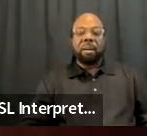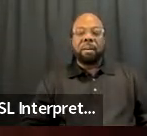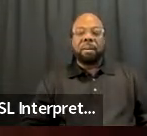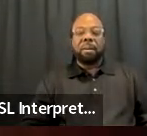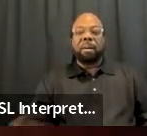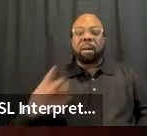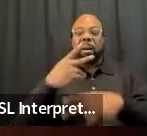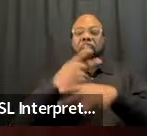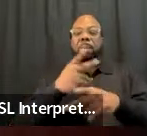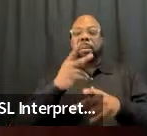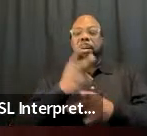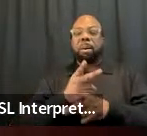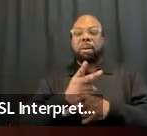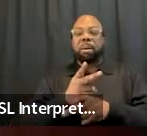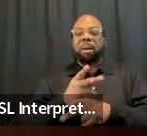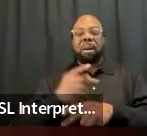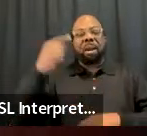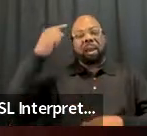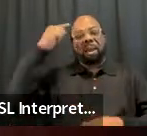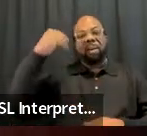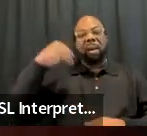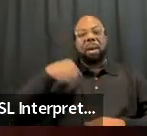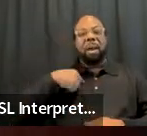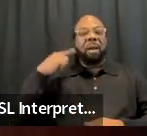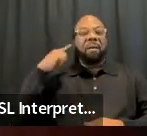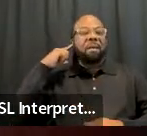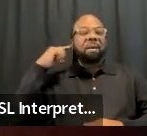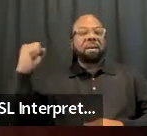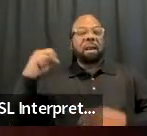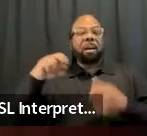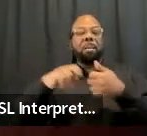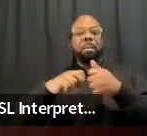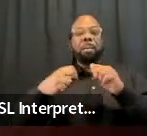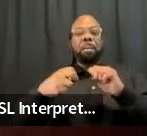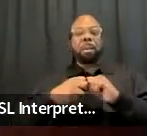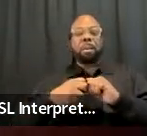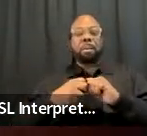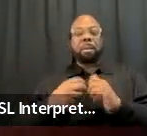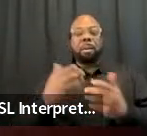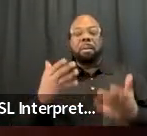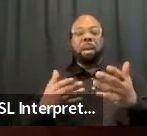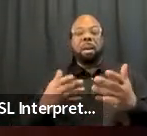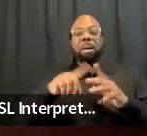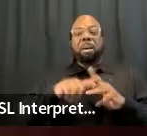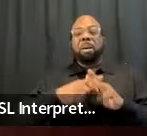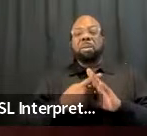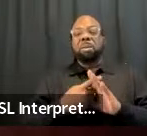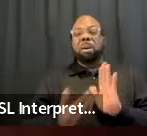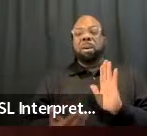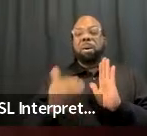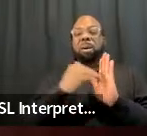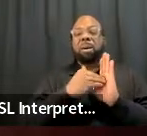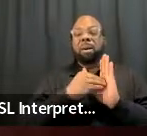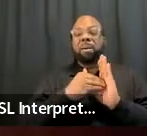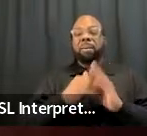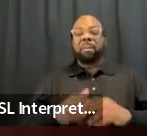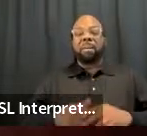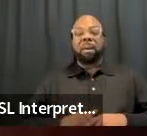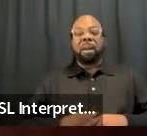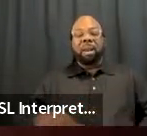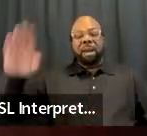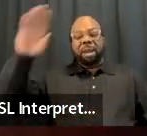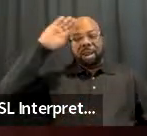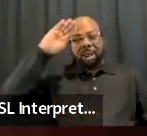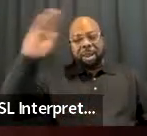Production, I think we're having a sound issue. You may need to restart and share with some. Hi, everybody. I'm